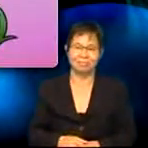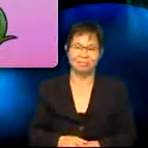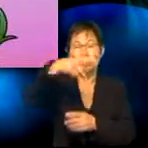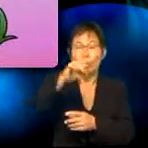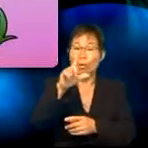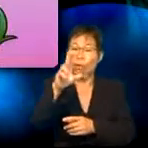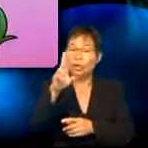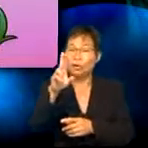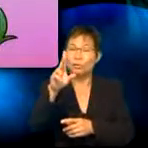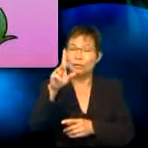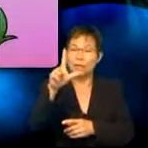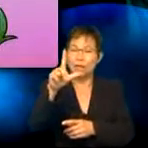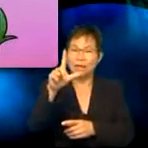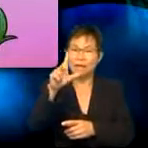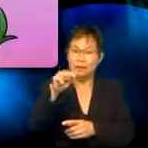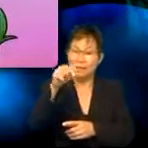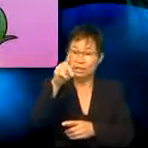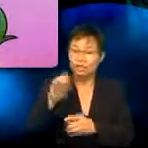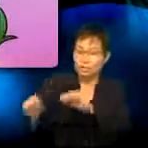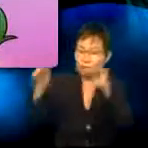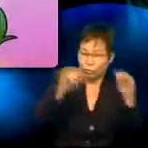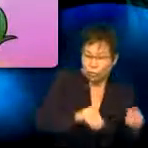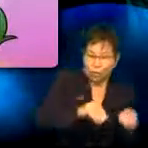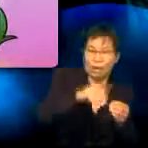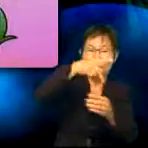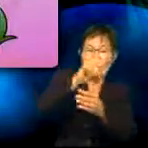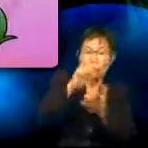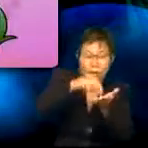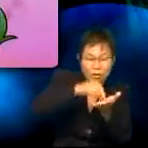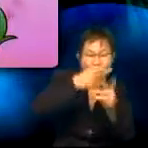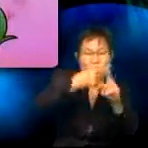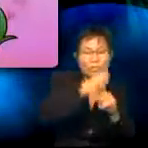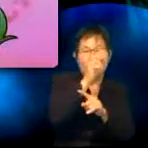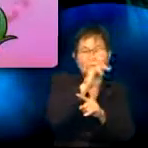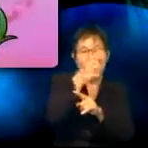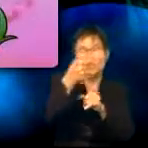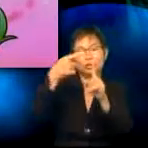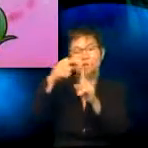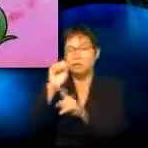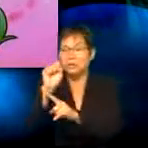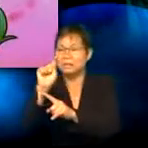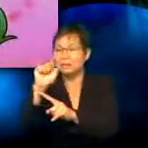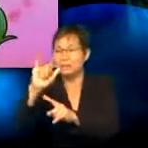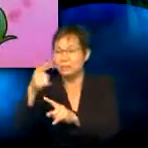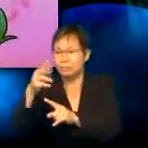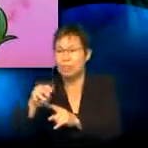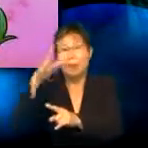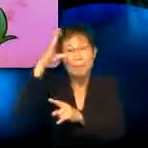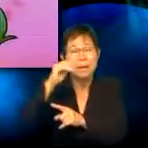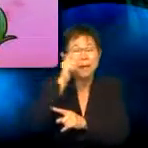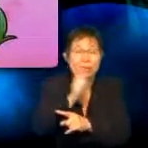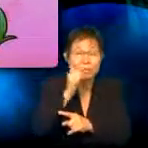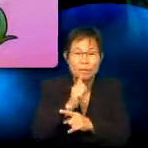Pollination is the transfer of pollen grains from the anther to the stigma so that the male and